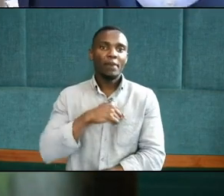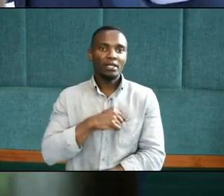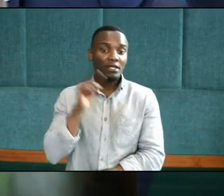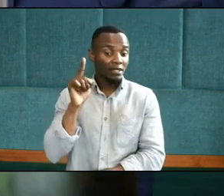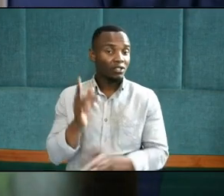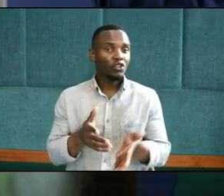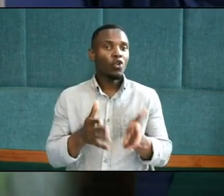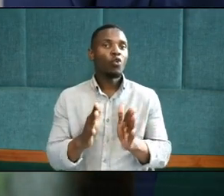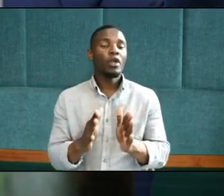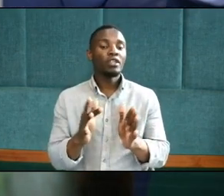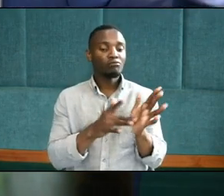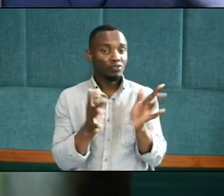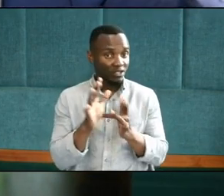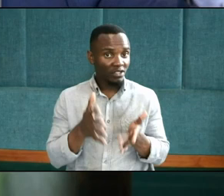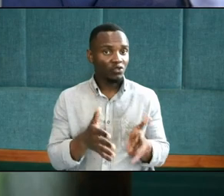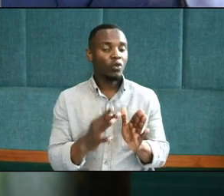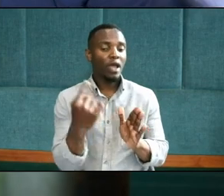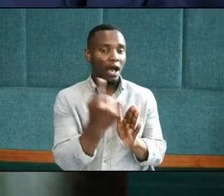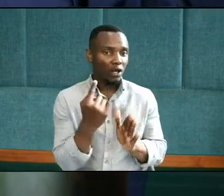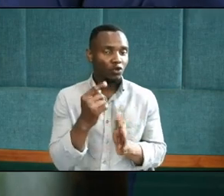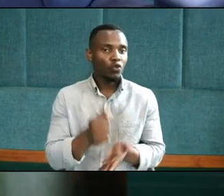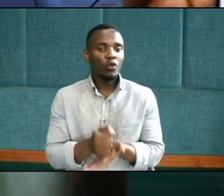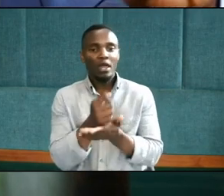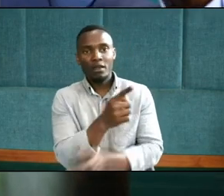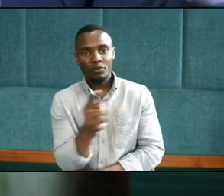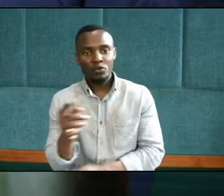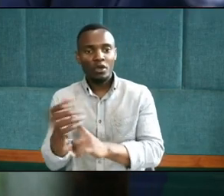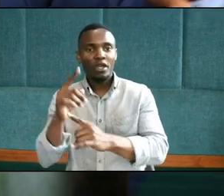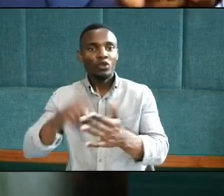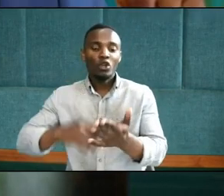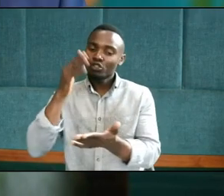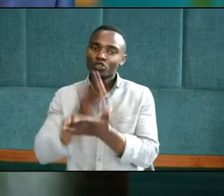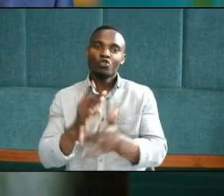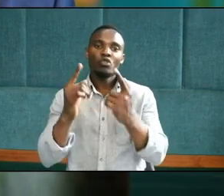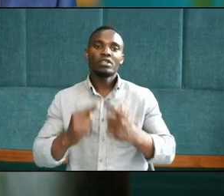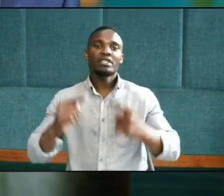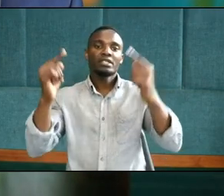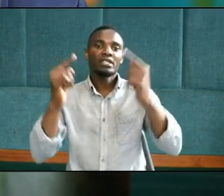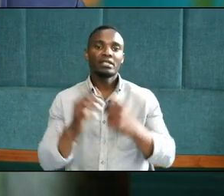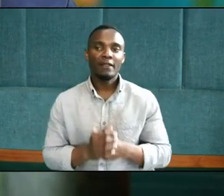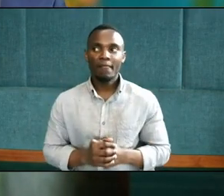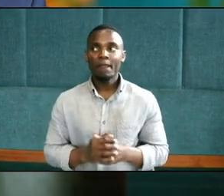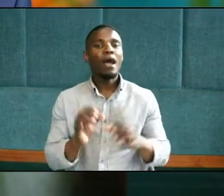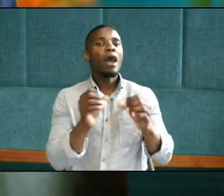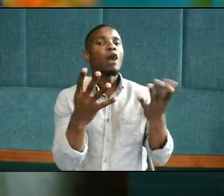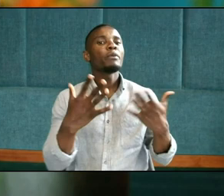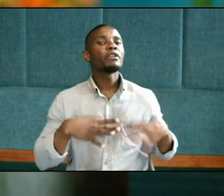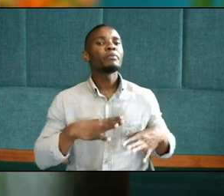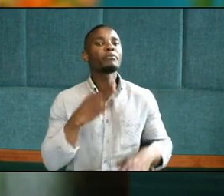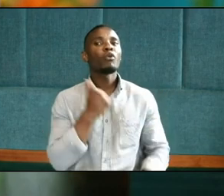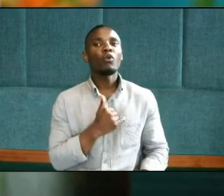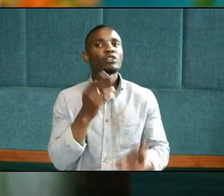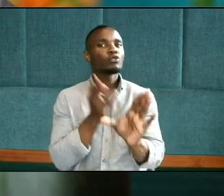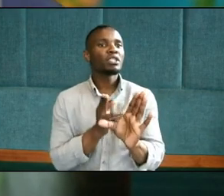method, Jesus' method alone, is going to give you true success. So how many want to be